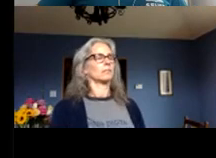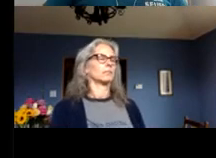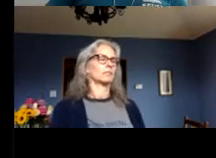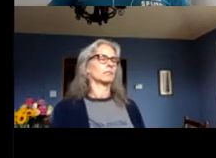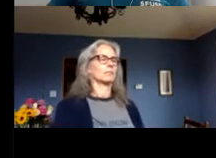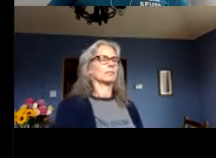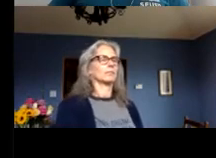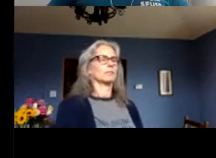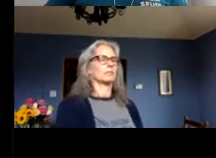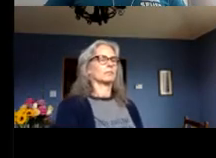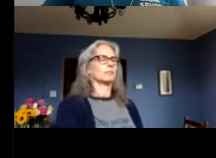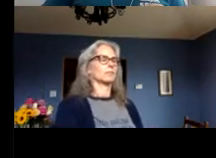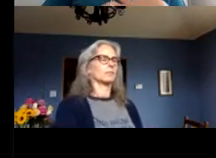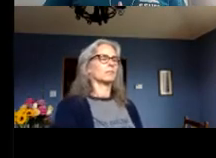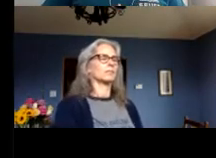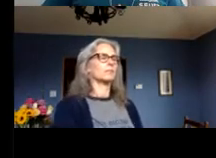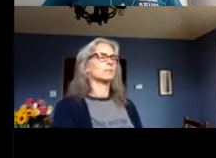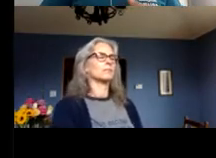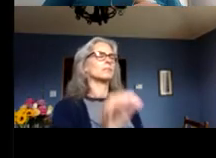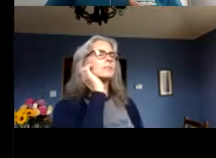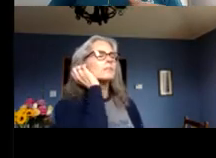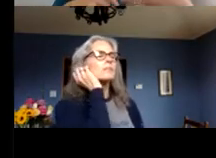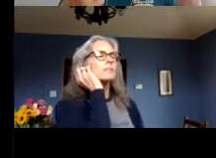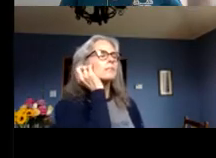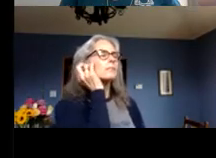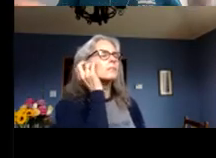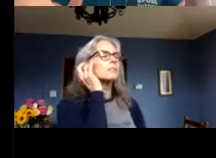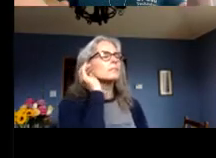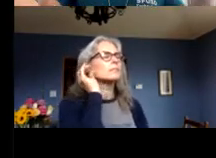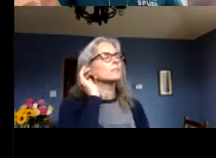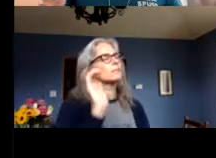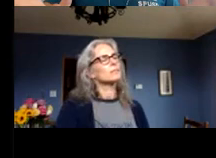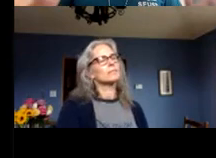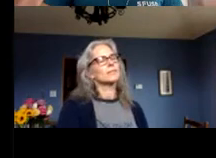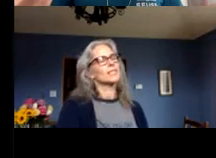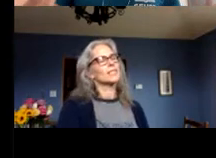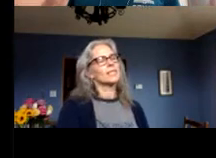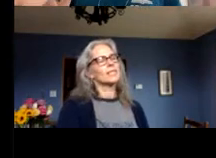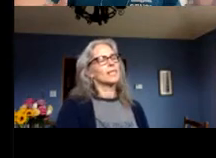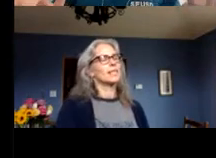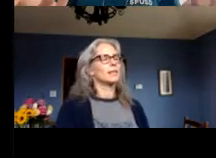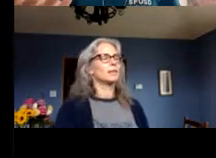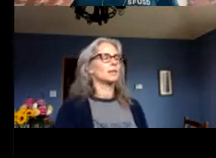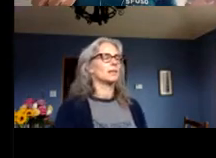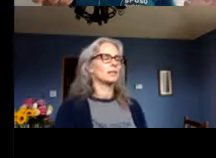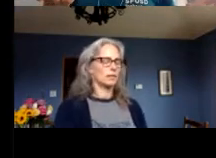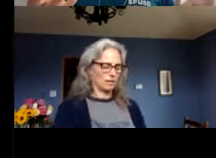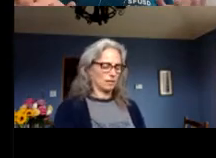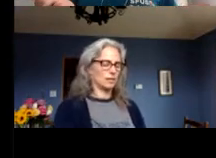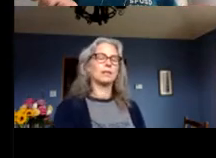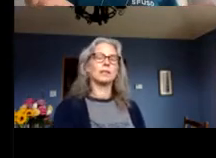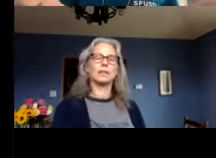accept the invitation email. So when you add them, it's going to say like, you've been added as a guardian for this student. Is this